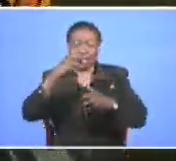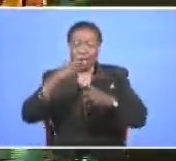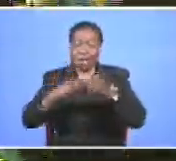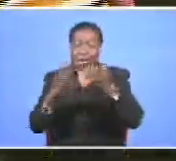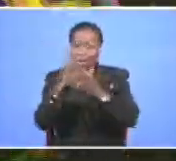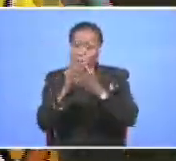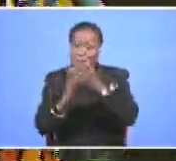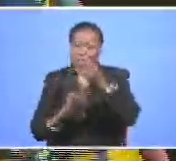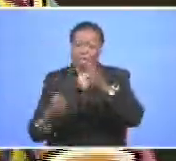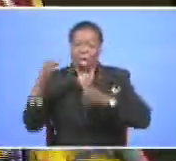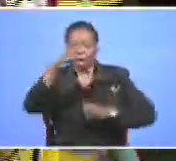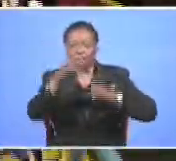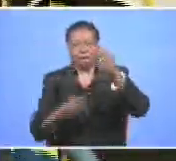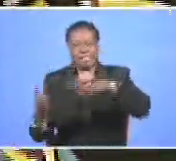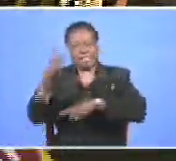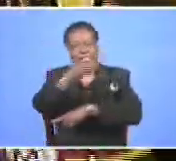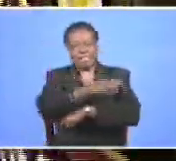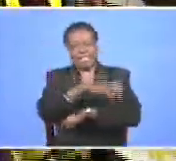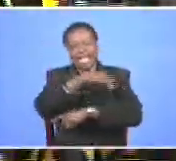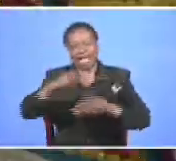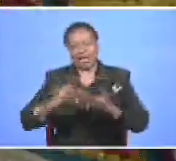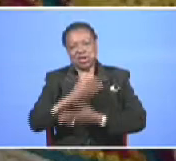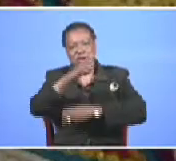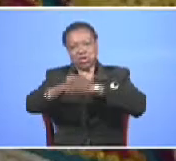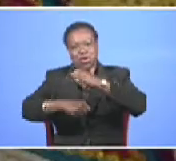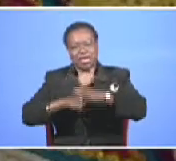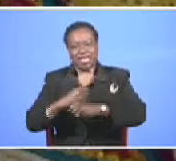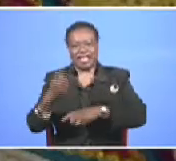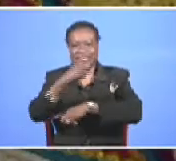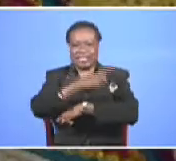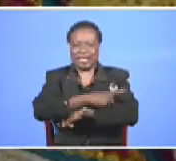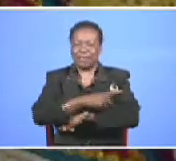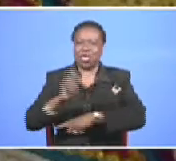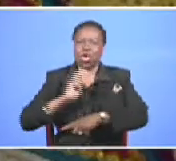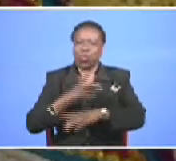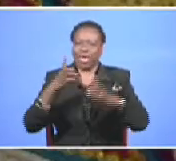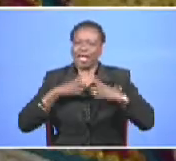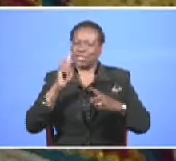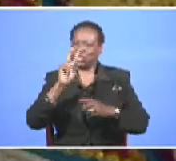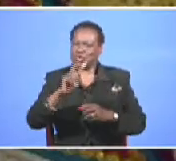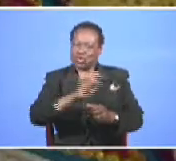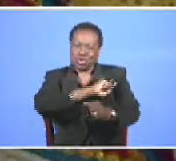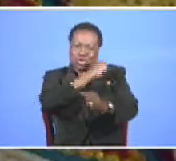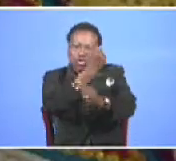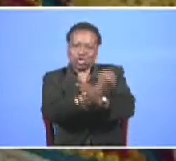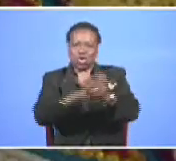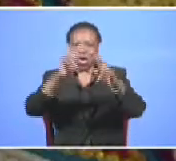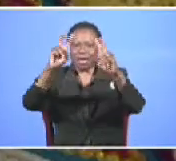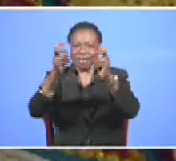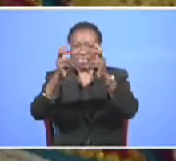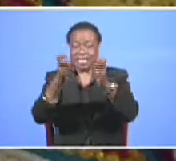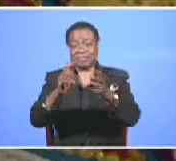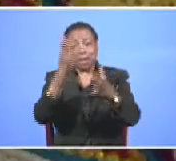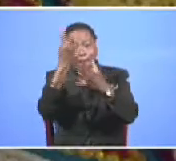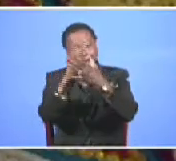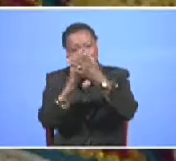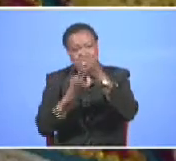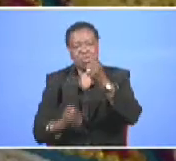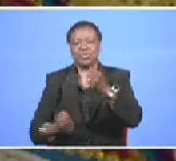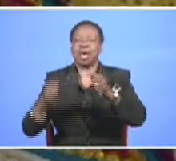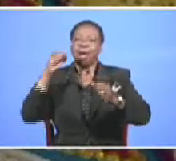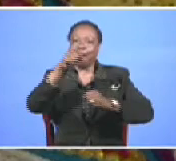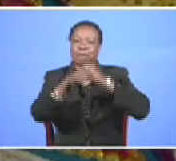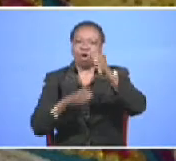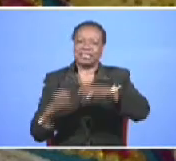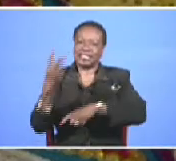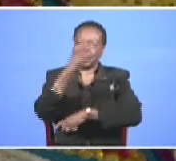Year's. We were confident that we had two strong themes to present on Boxing Day and New Year's. And our only decision this year was whether